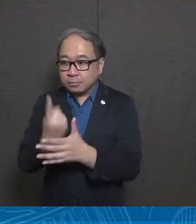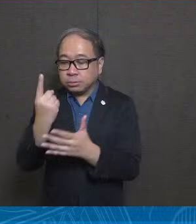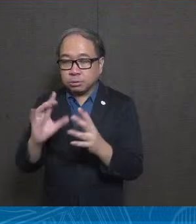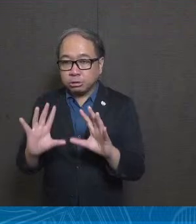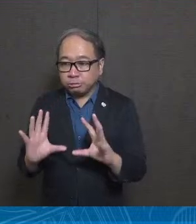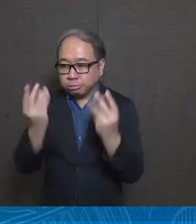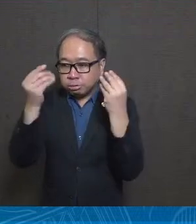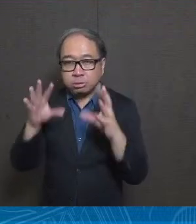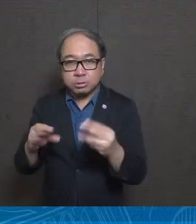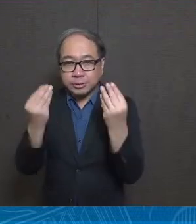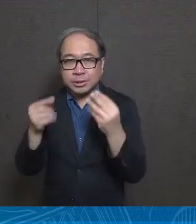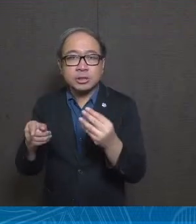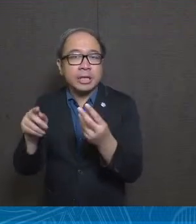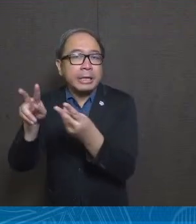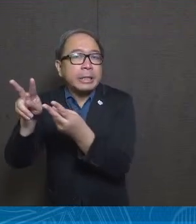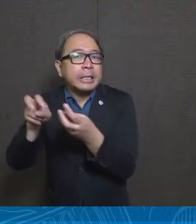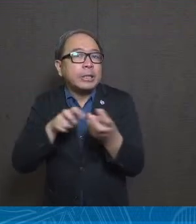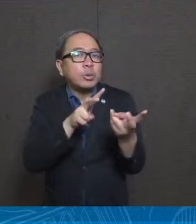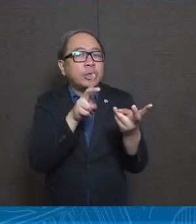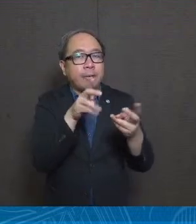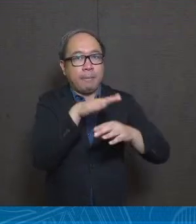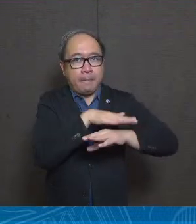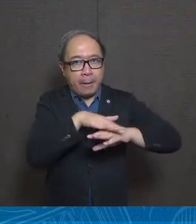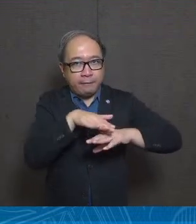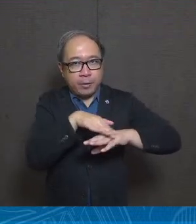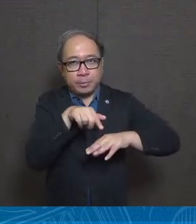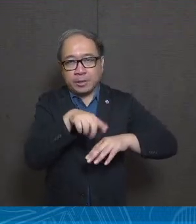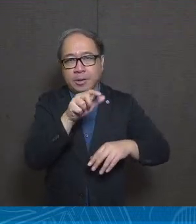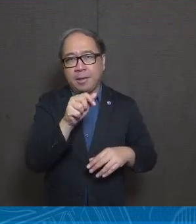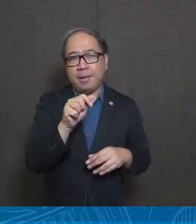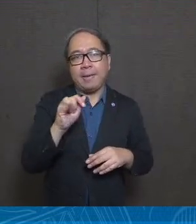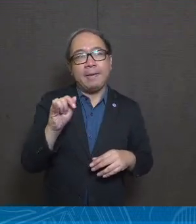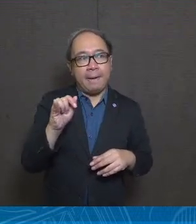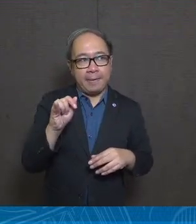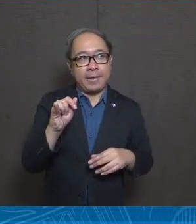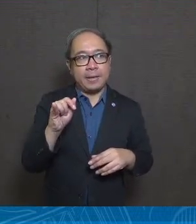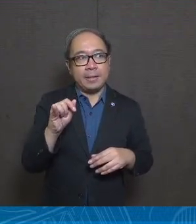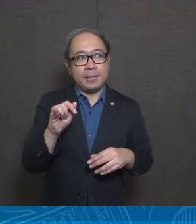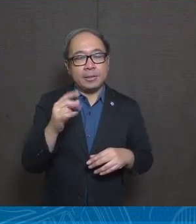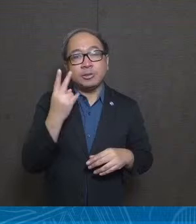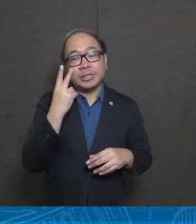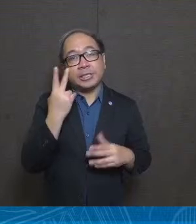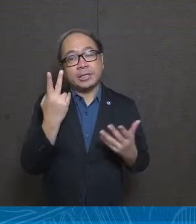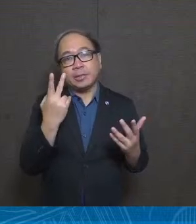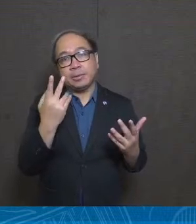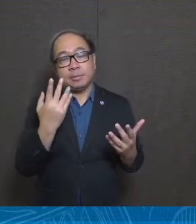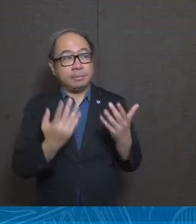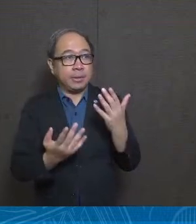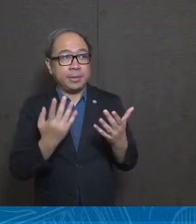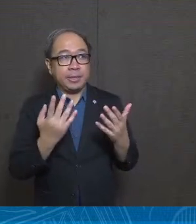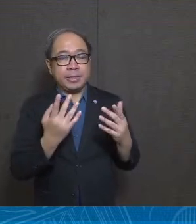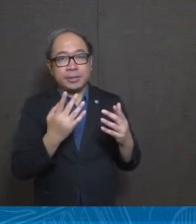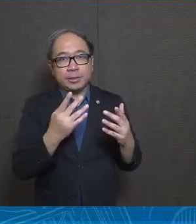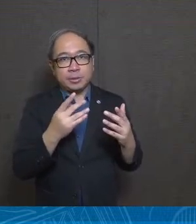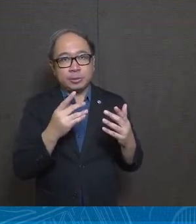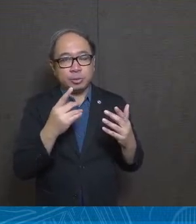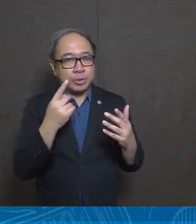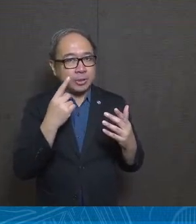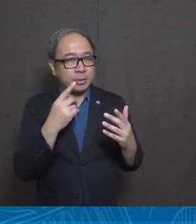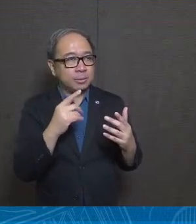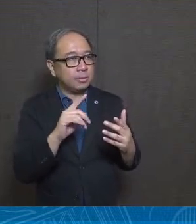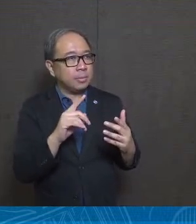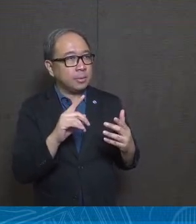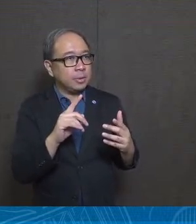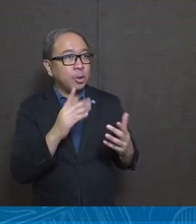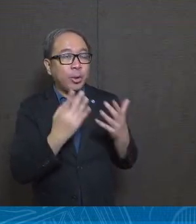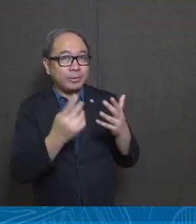a platform, AI, obviously, okay, here, please assume that all the biases, all the things that I've been mentioning during